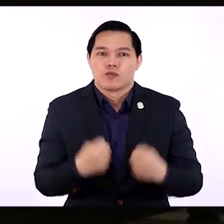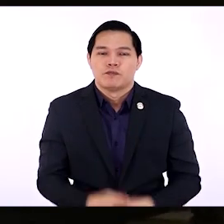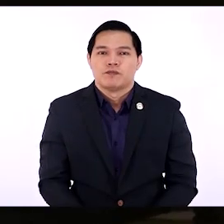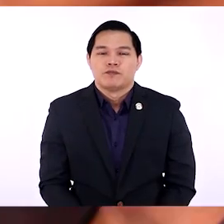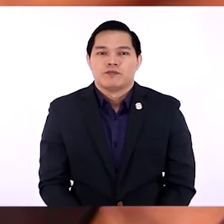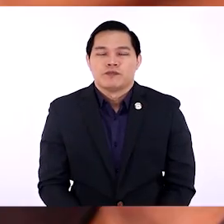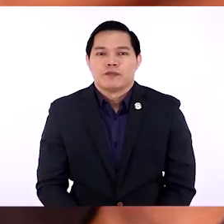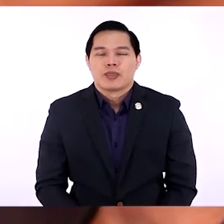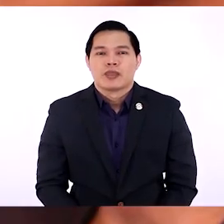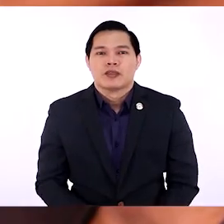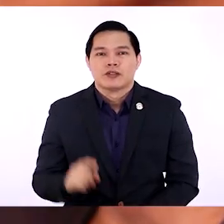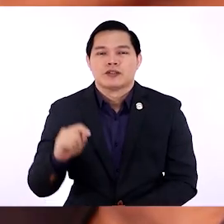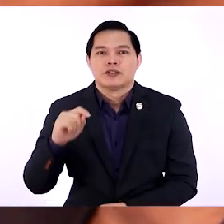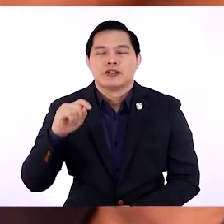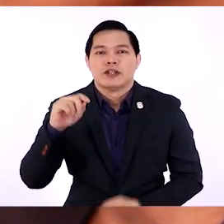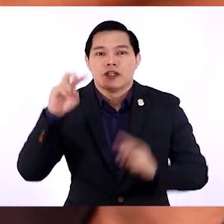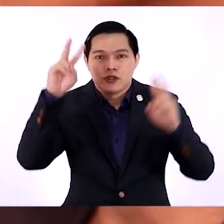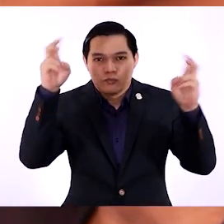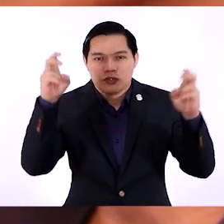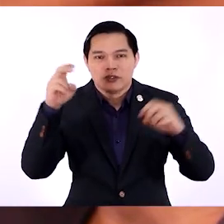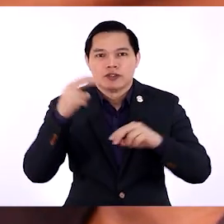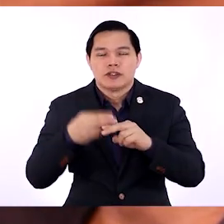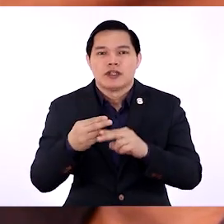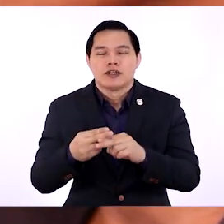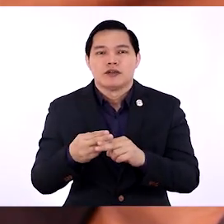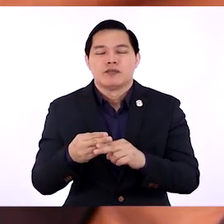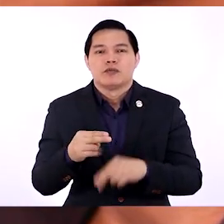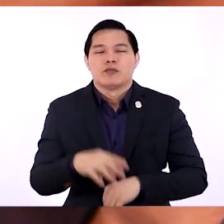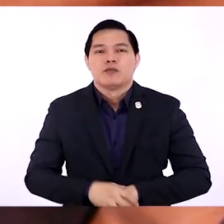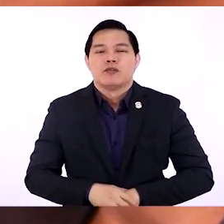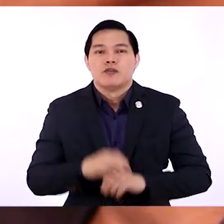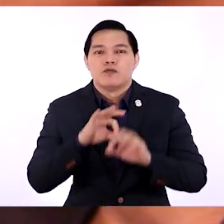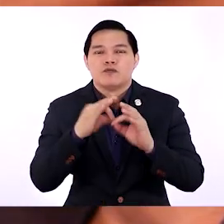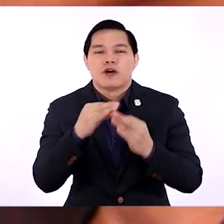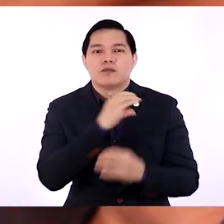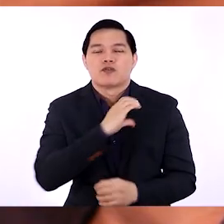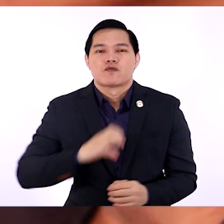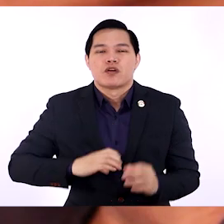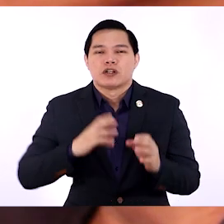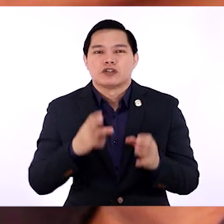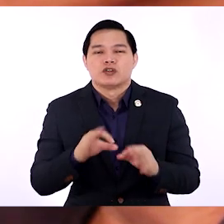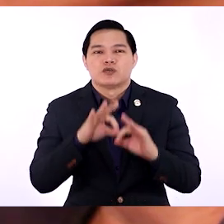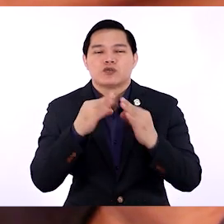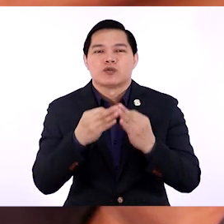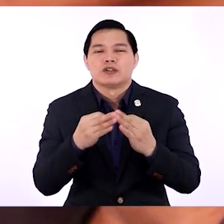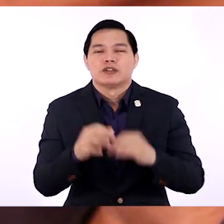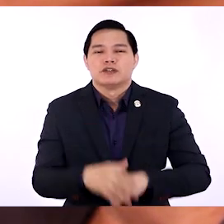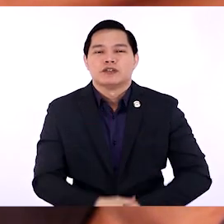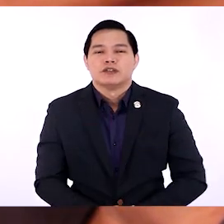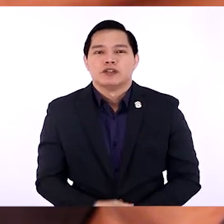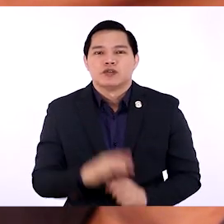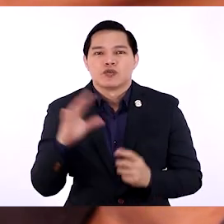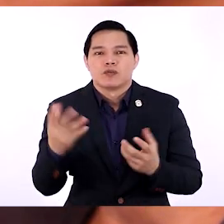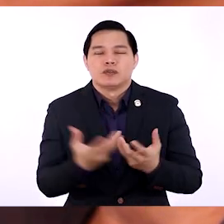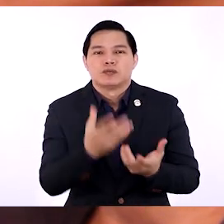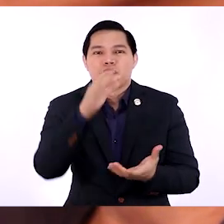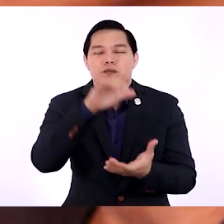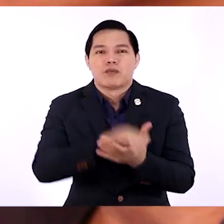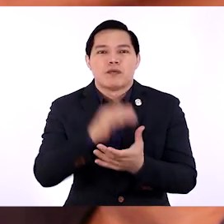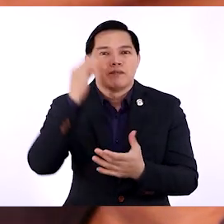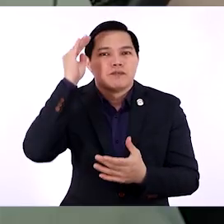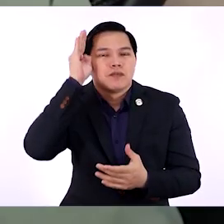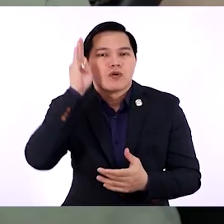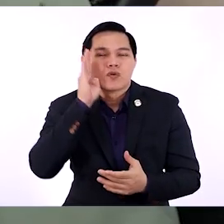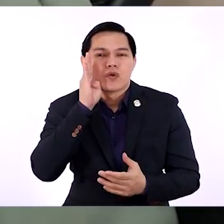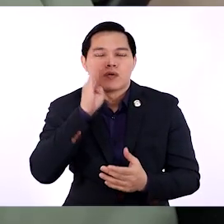The term Bukloon is the name of the Christian family organization inside the Church of Christ that comprises of married couples.